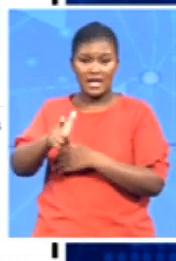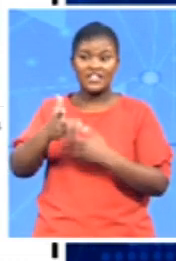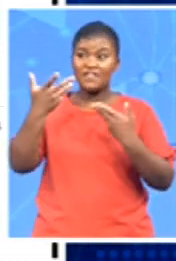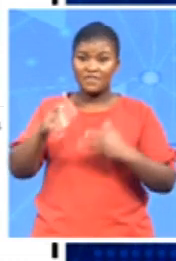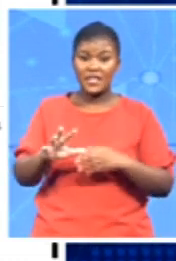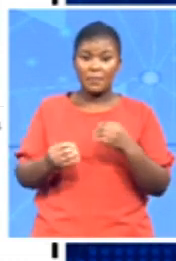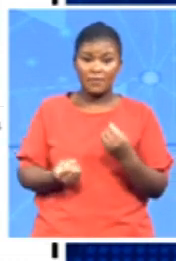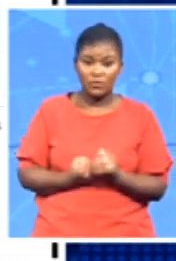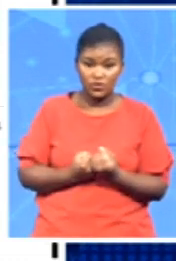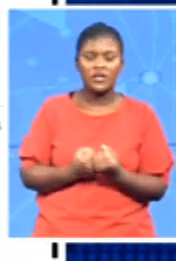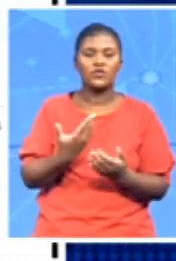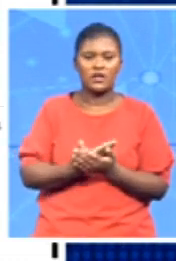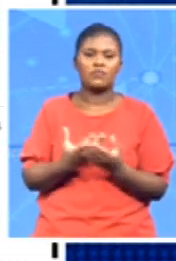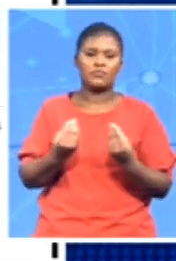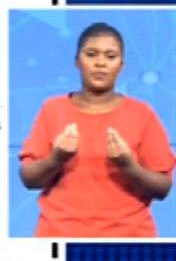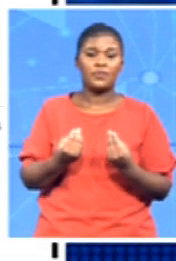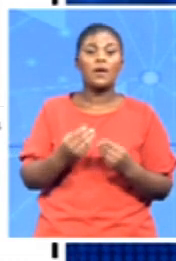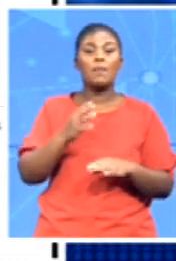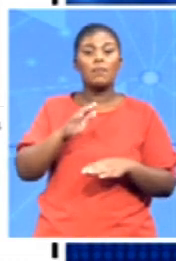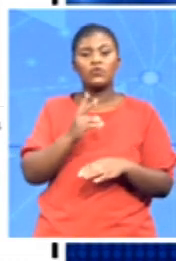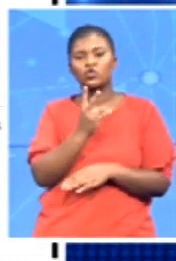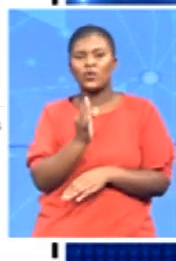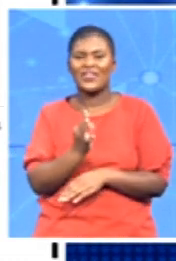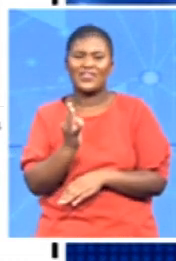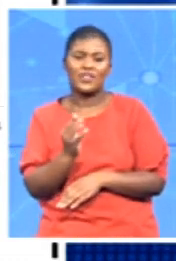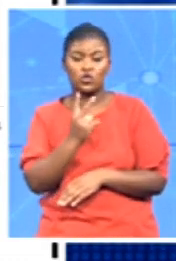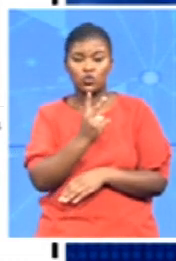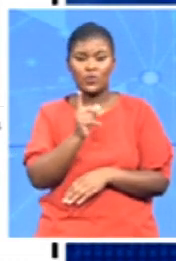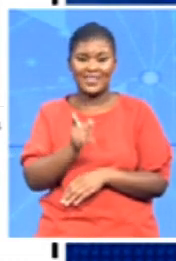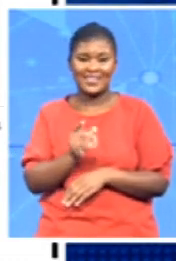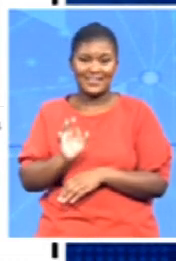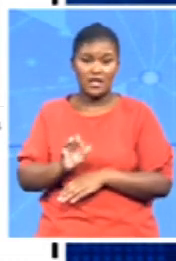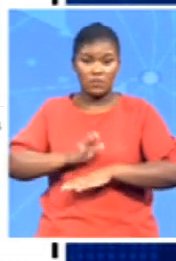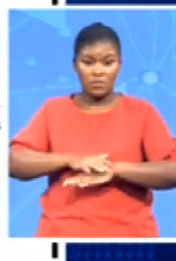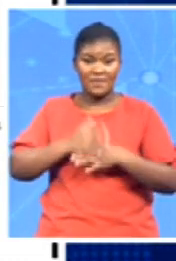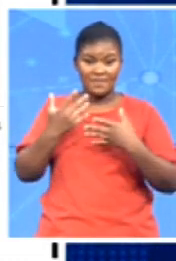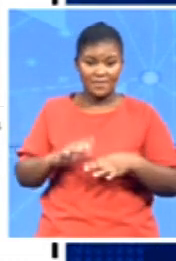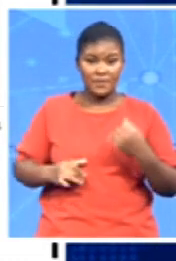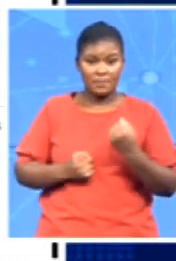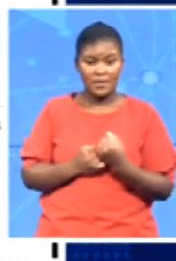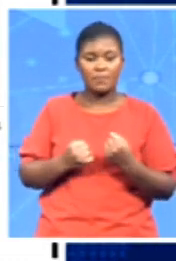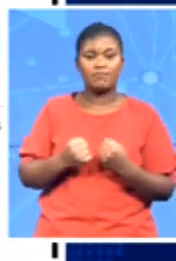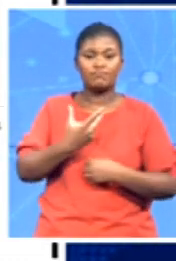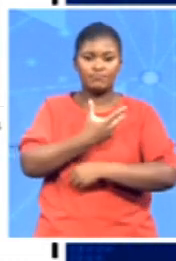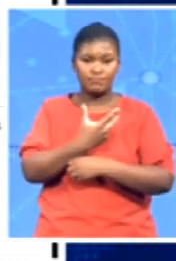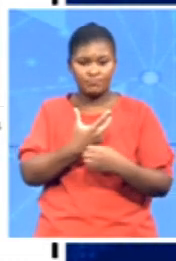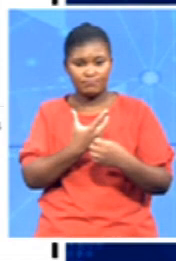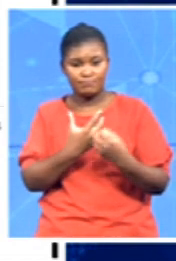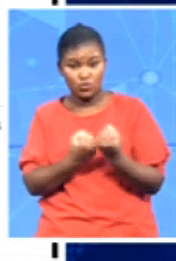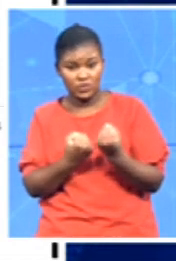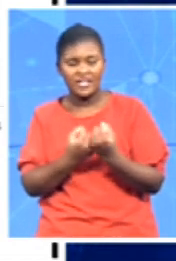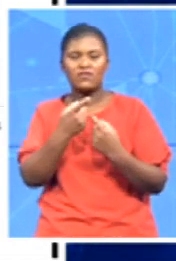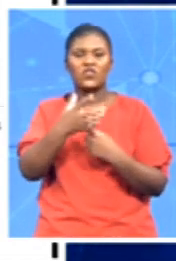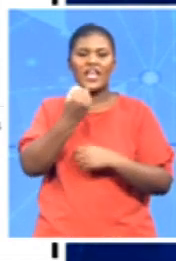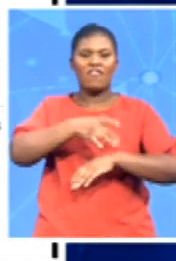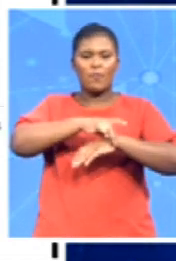than 2/3 of them are actually people that are more affluent, that has medical insurance, which was the pattern initially with the